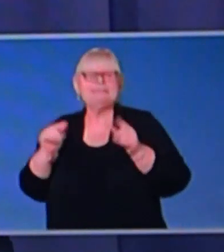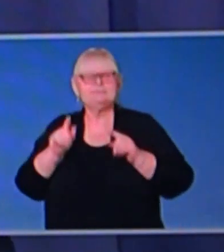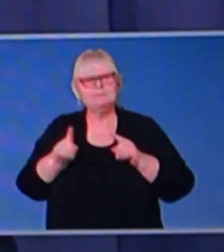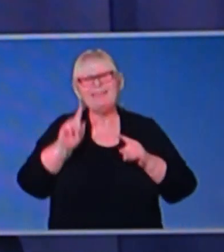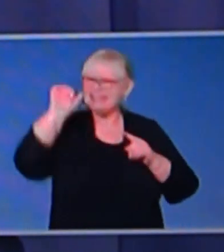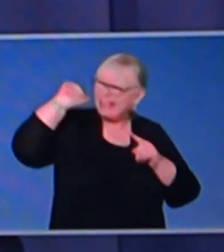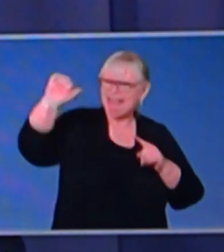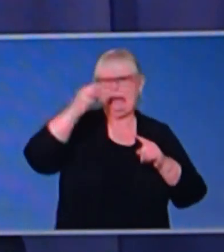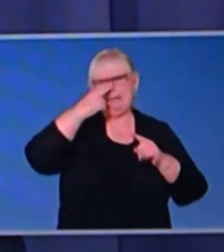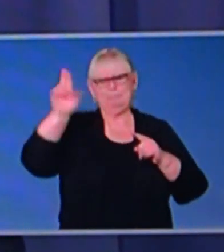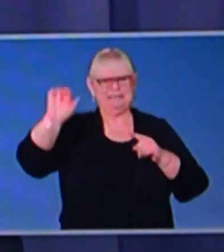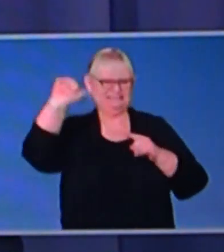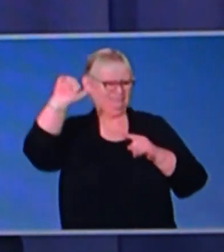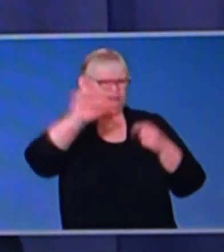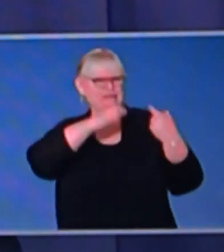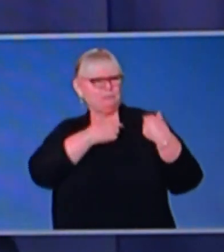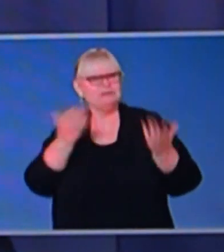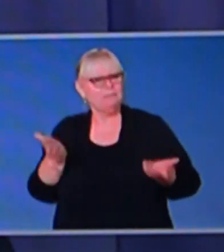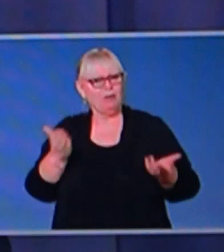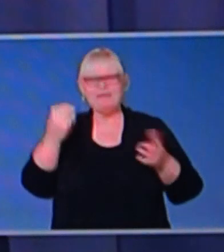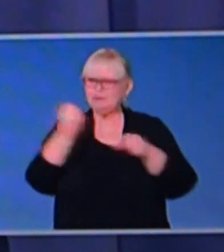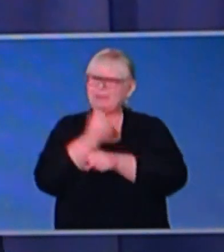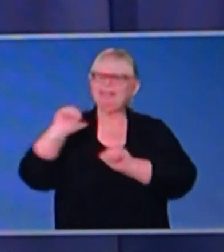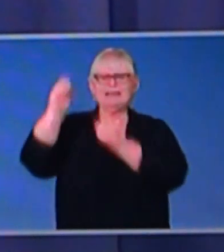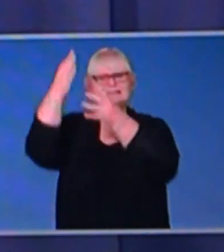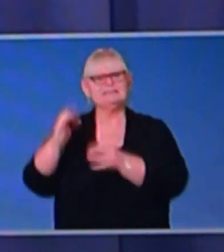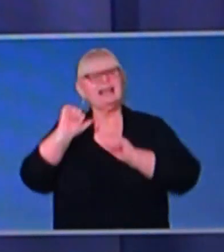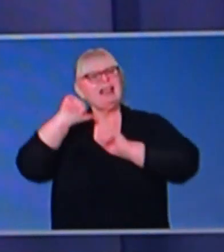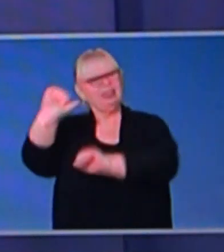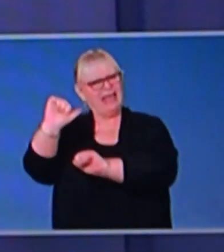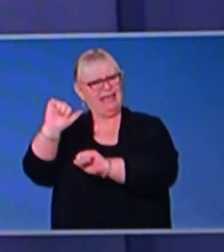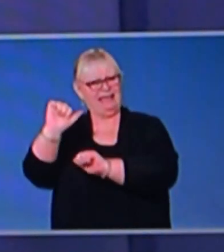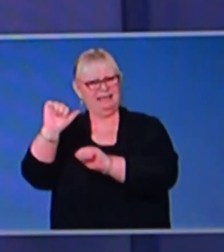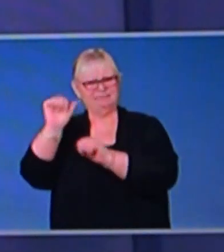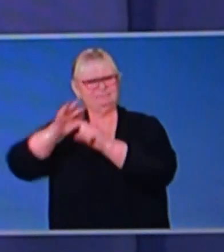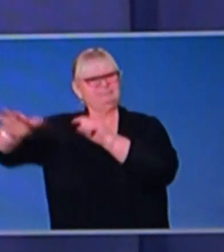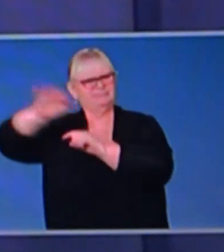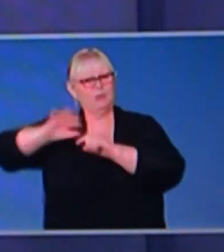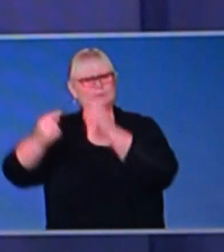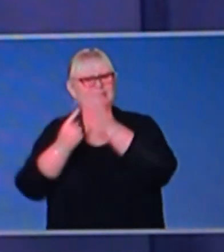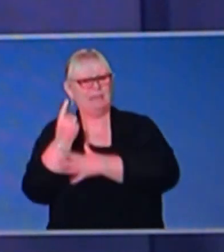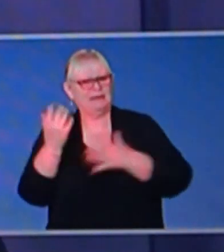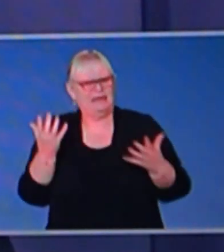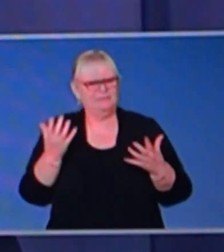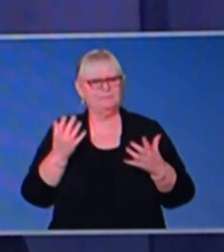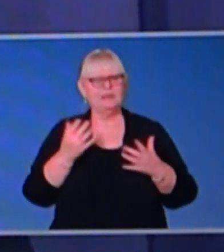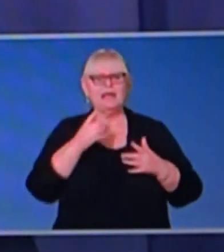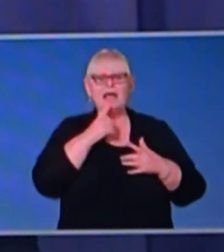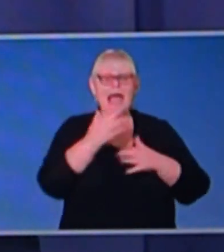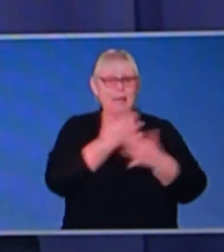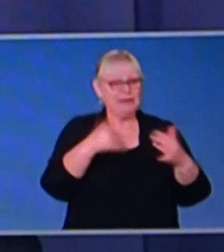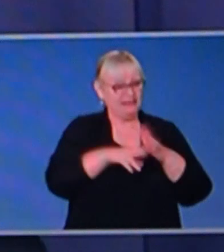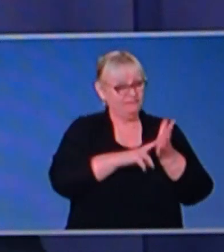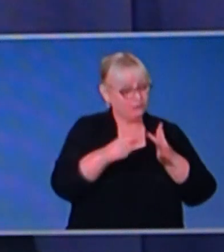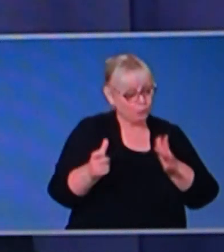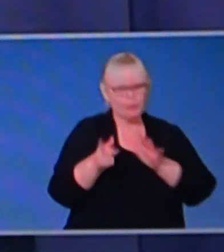for those states and for them to make that judgment based on how they see the conditions in their own state. Now, the case numbers in Victoria and New